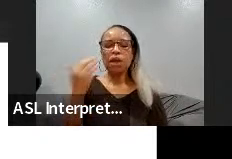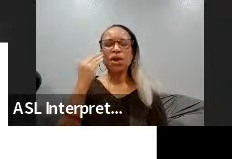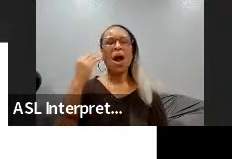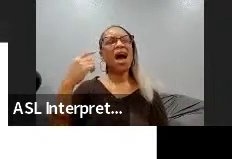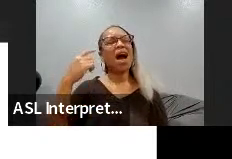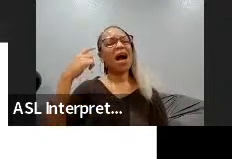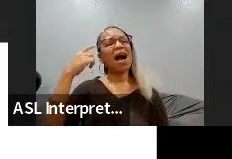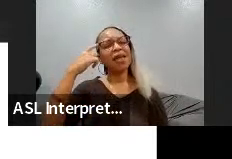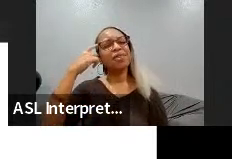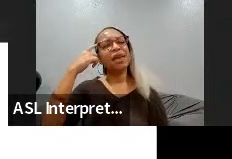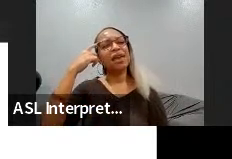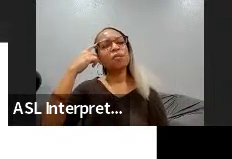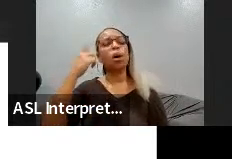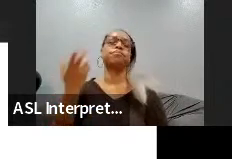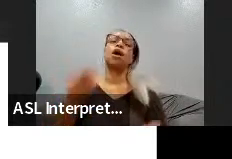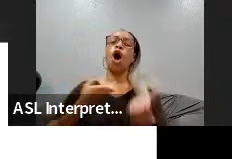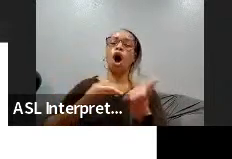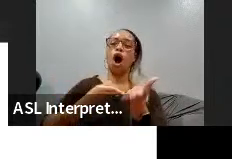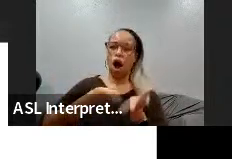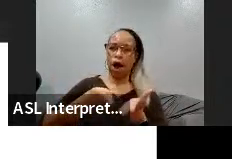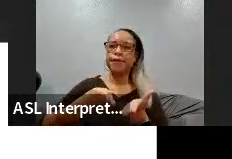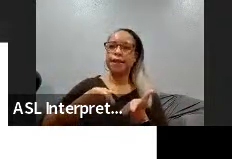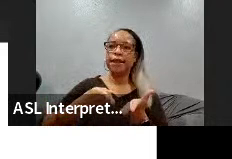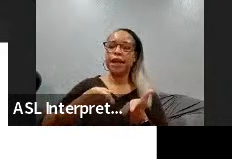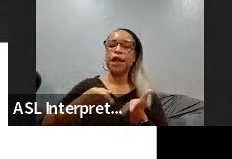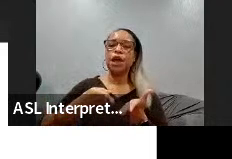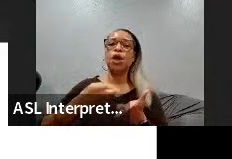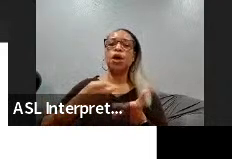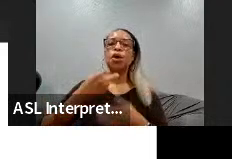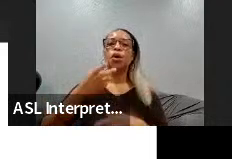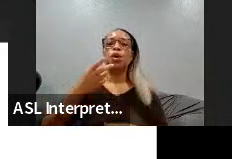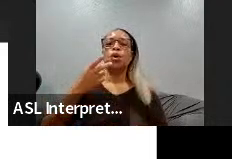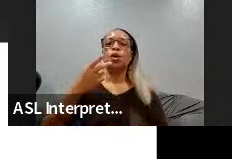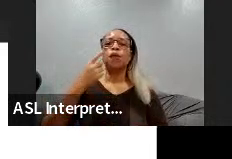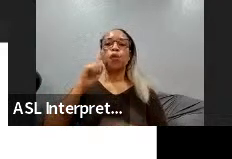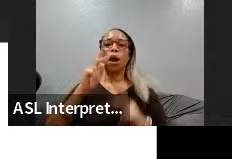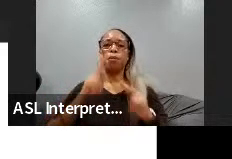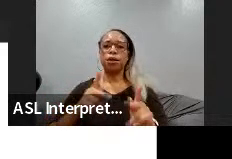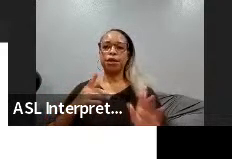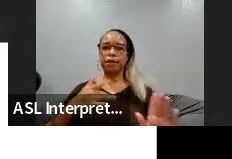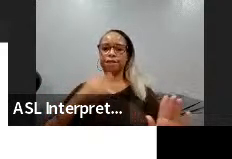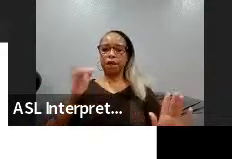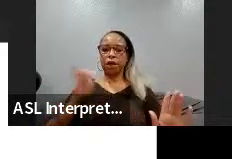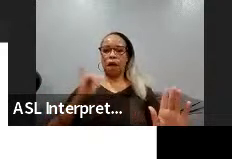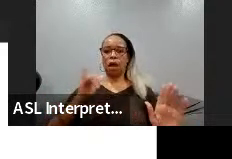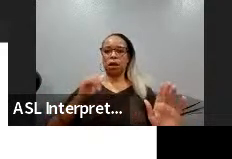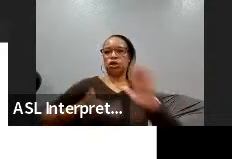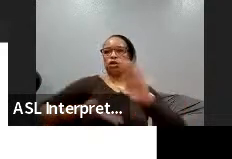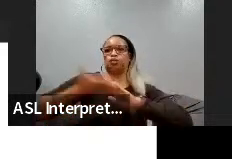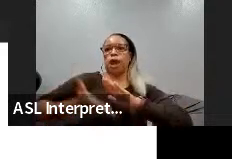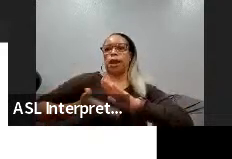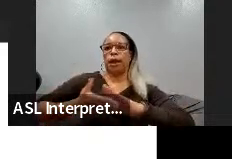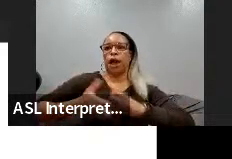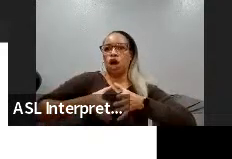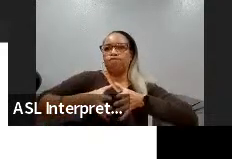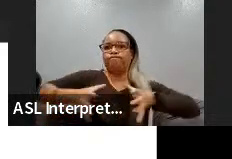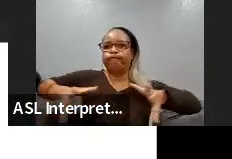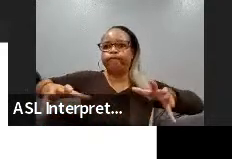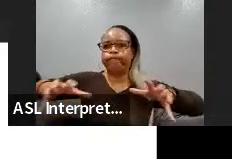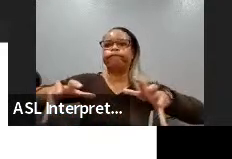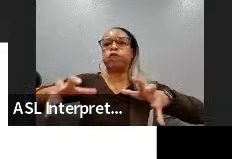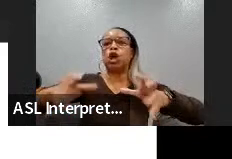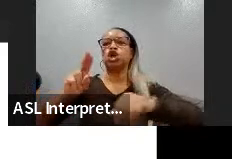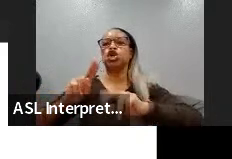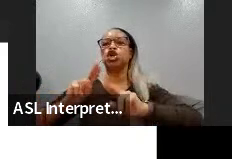think quite honestly, for somebody who feels like she's running a MASH unit for COVID this whole